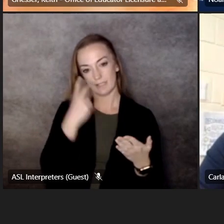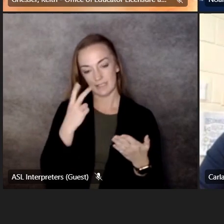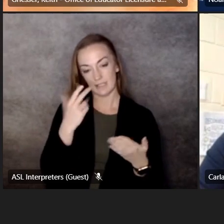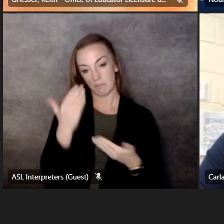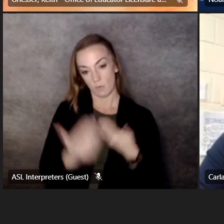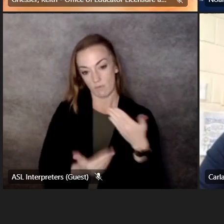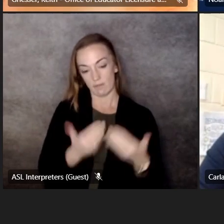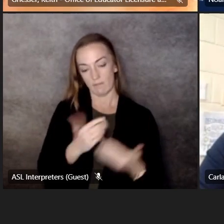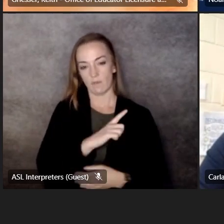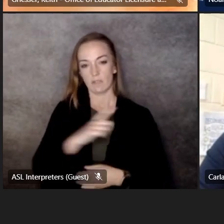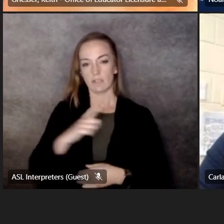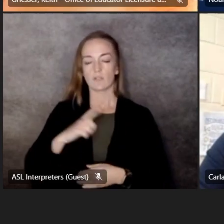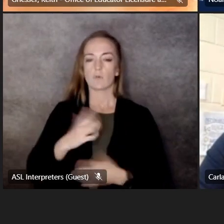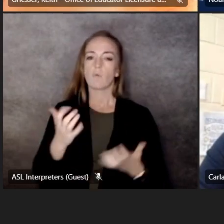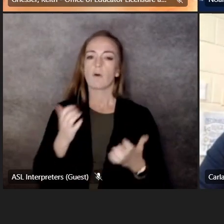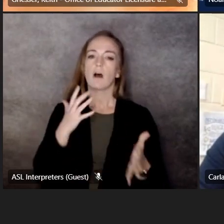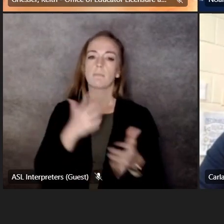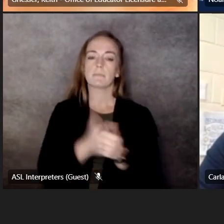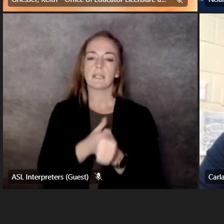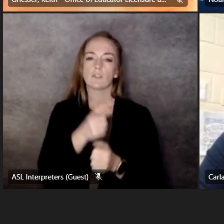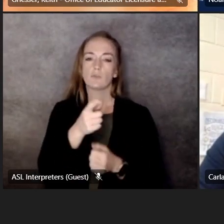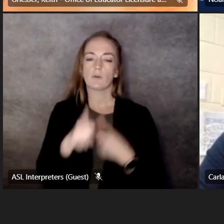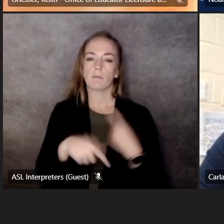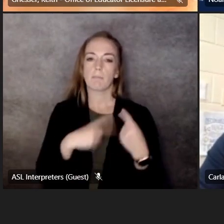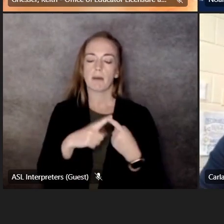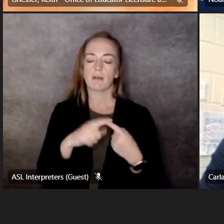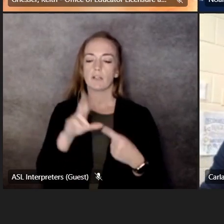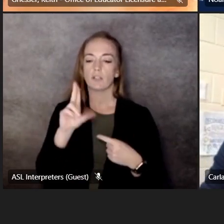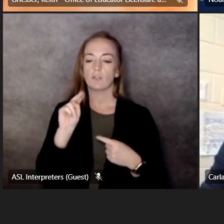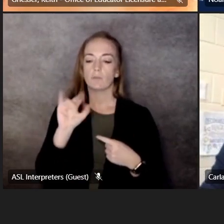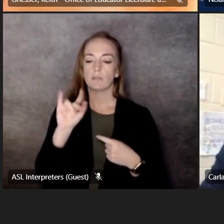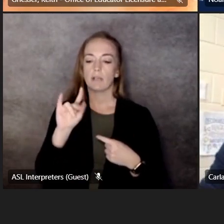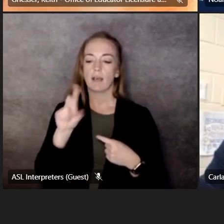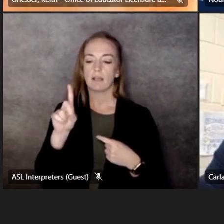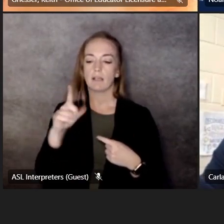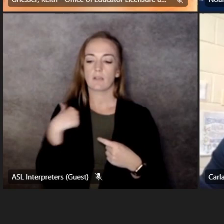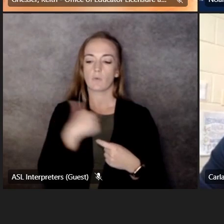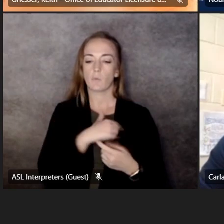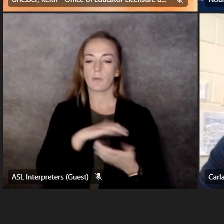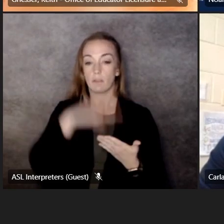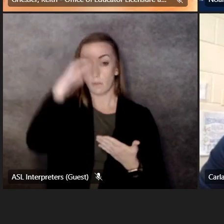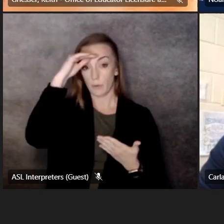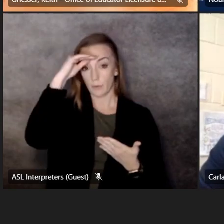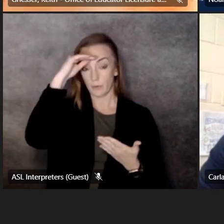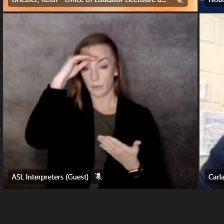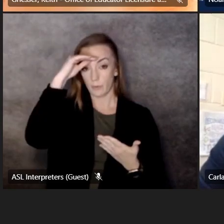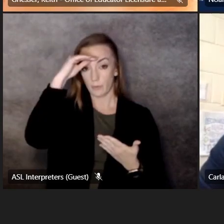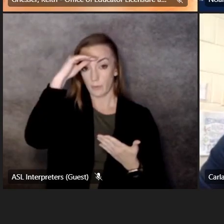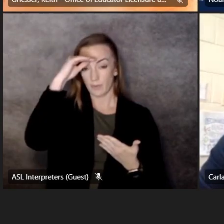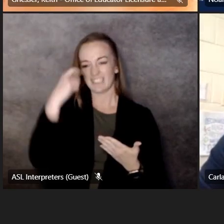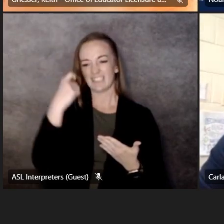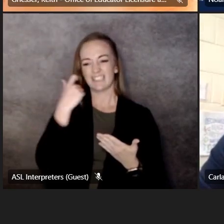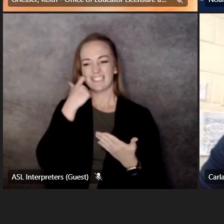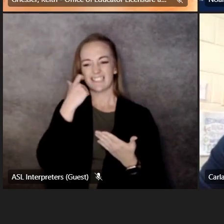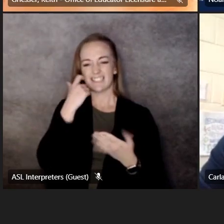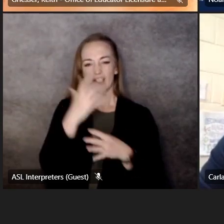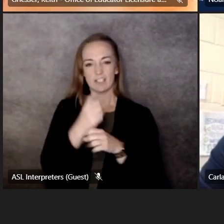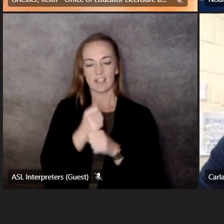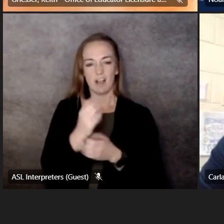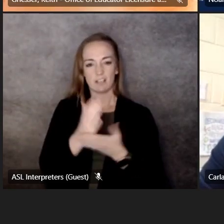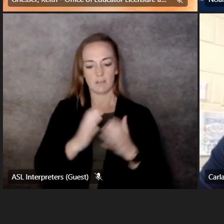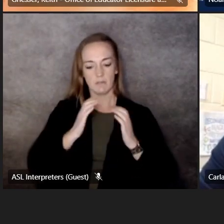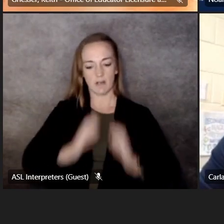Want to update you on United We Learn. We just have gotten back some customer service information